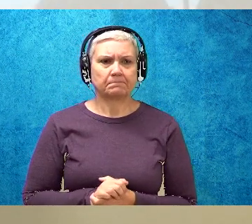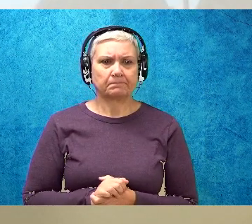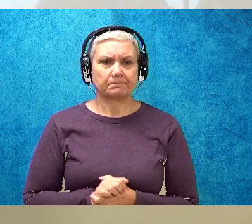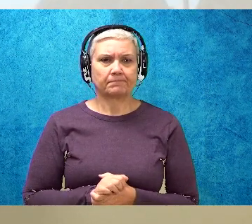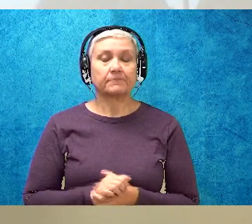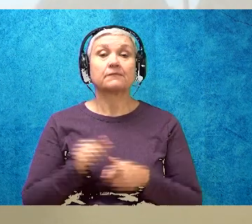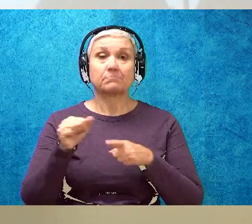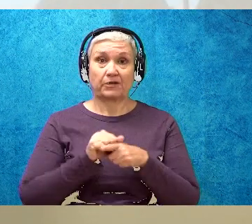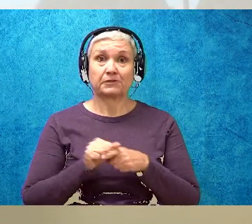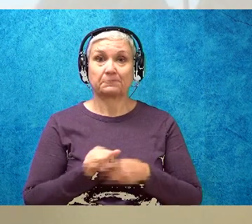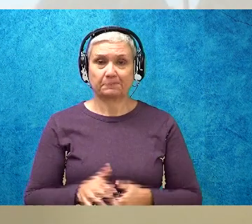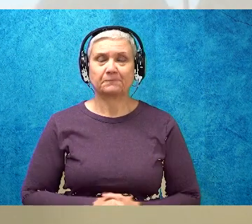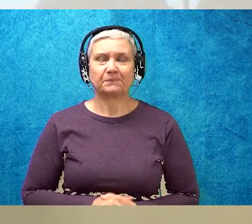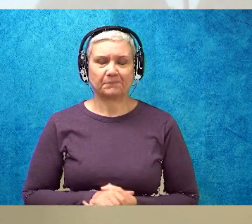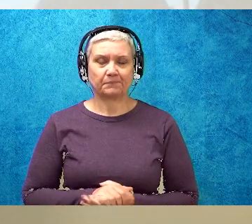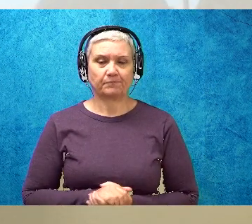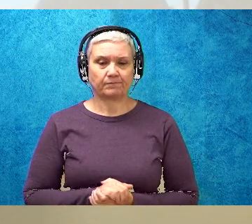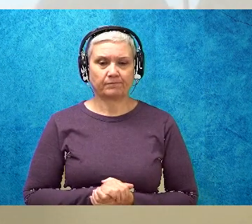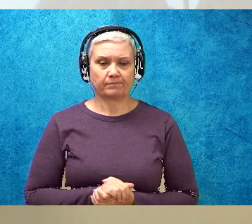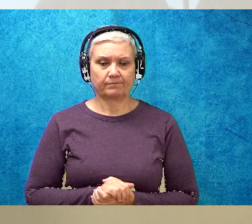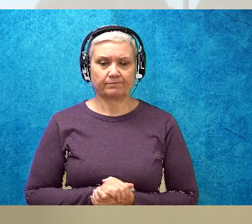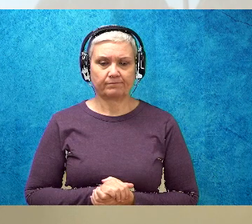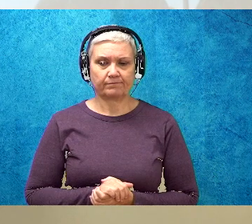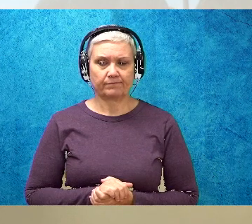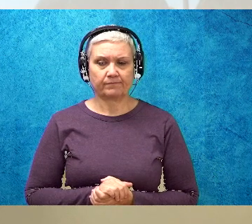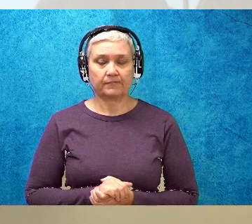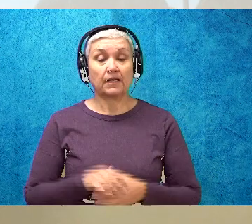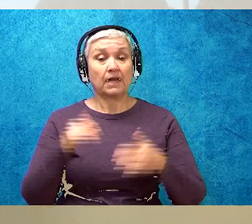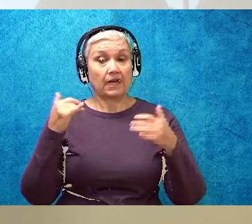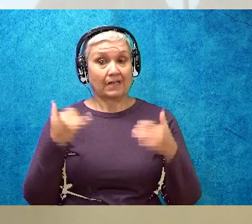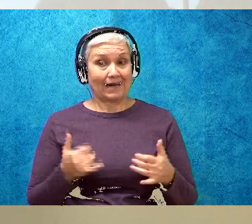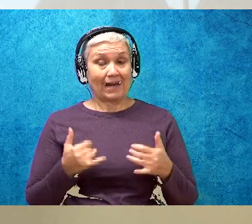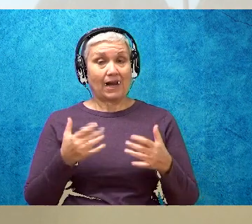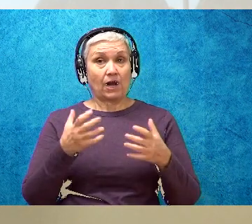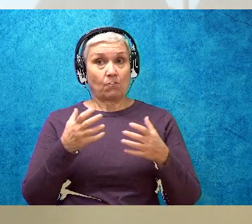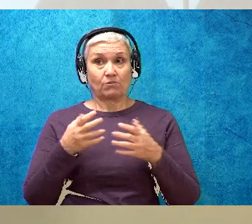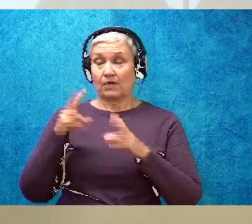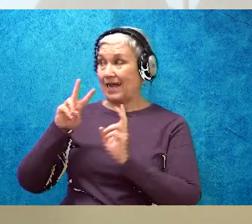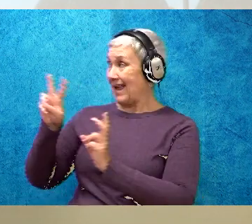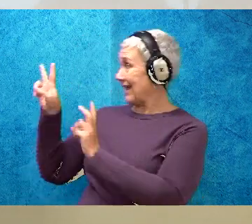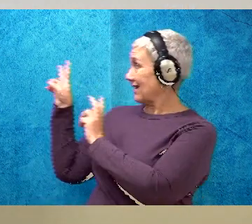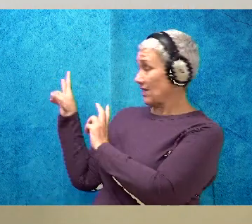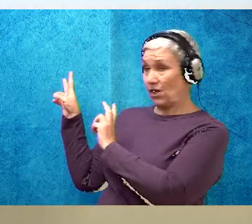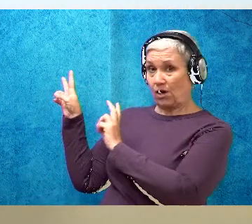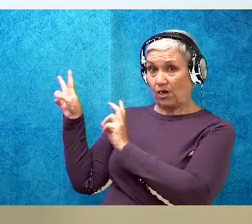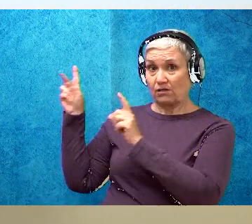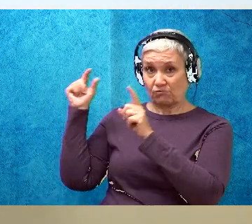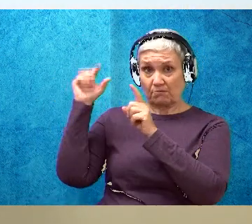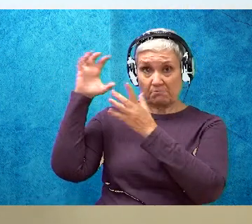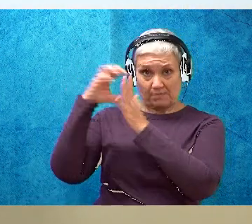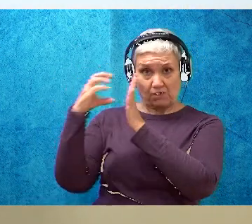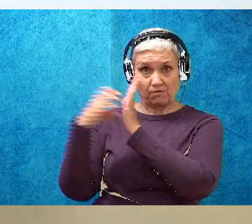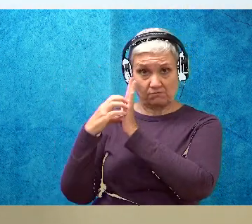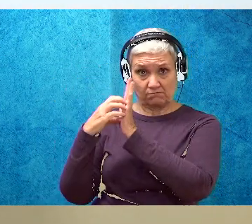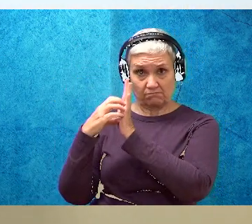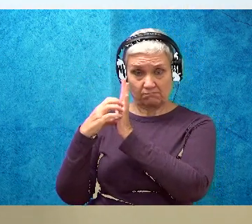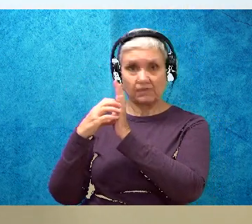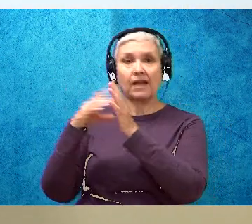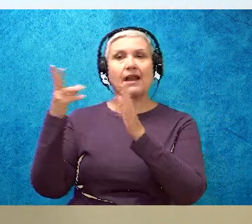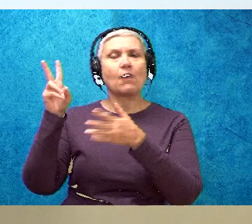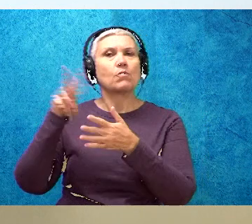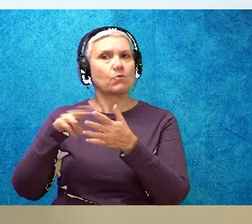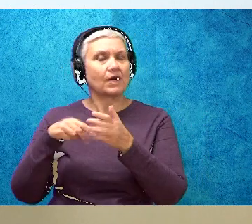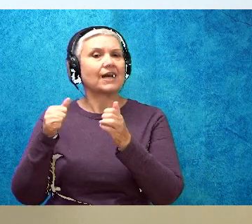Let's practice. Now, I want you to follow along on the screen as I read this passage to